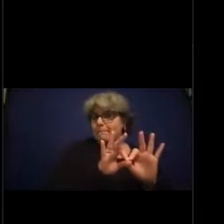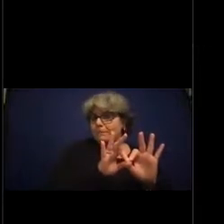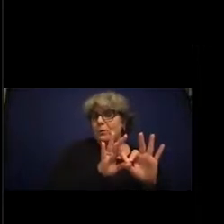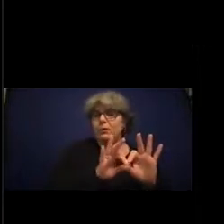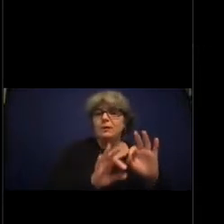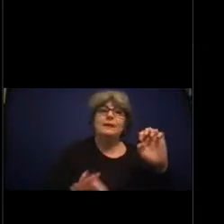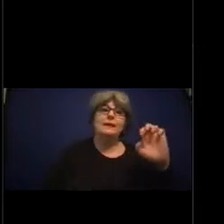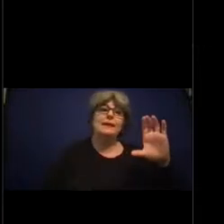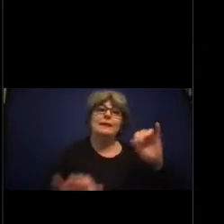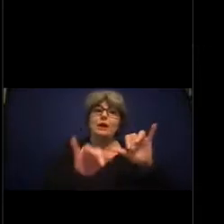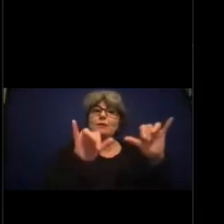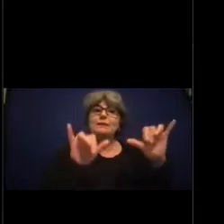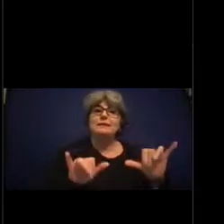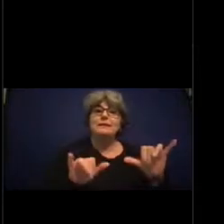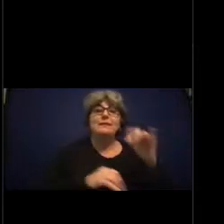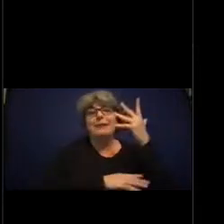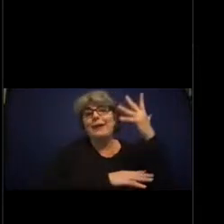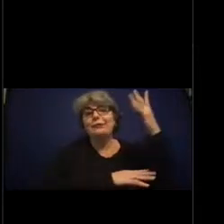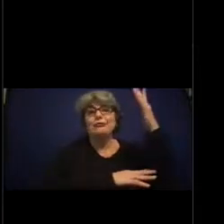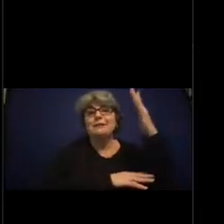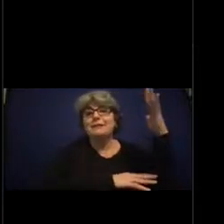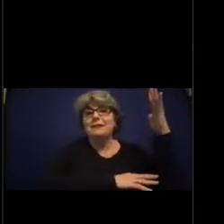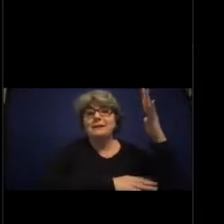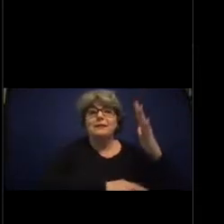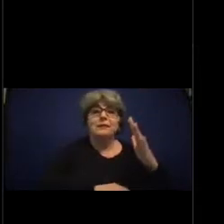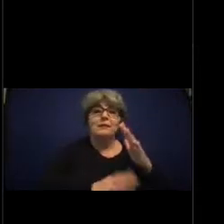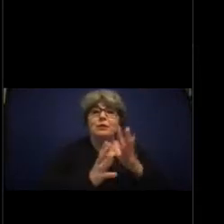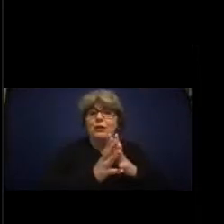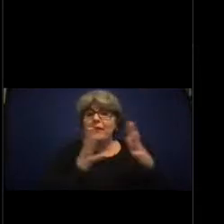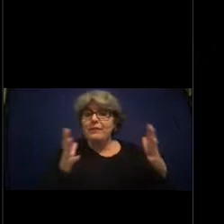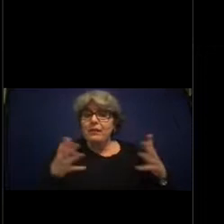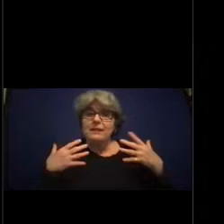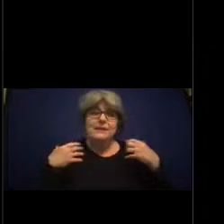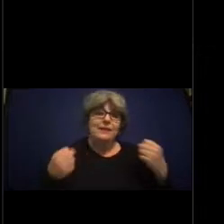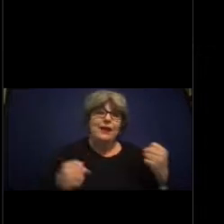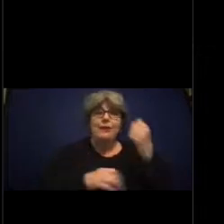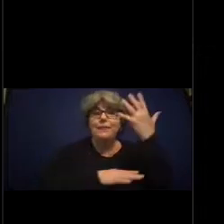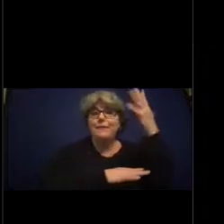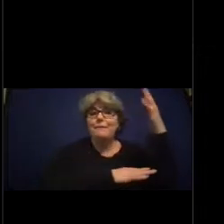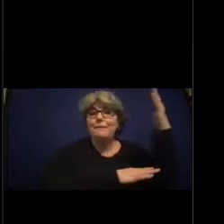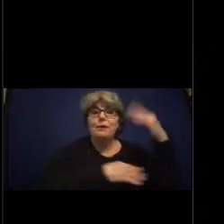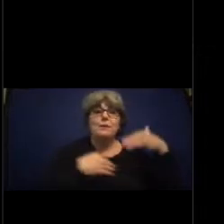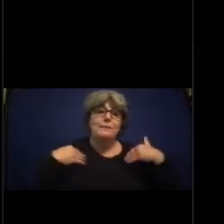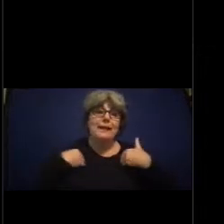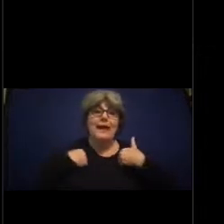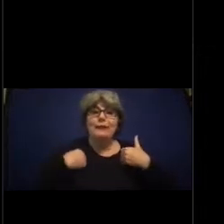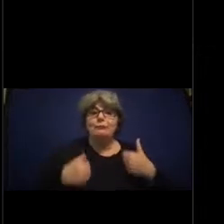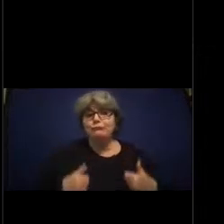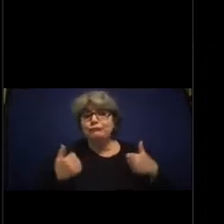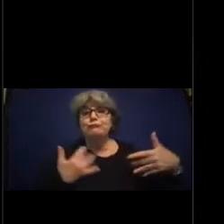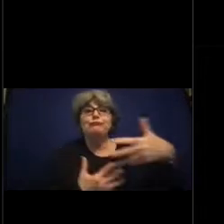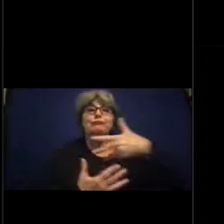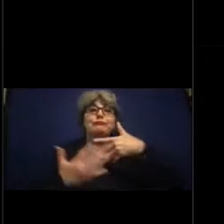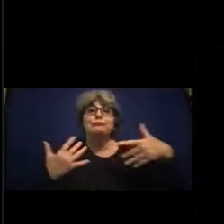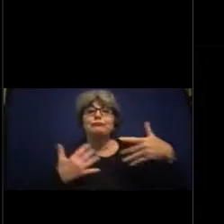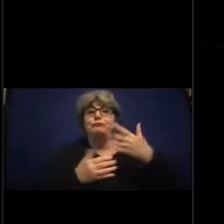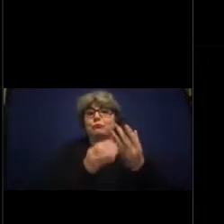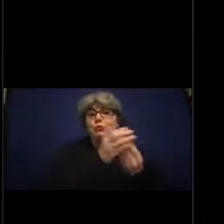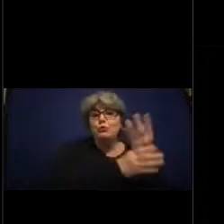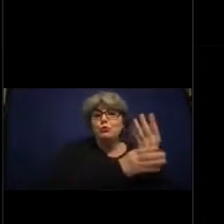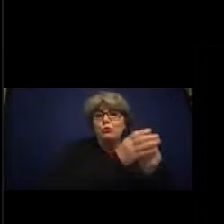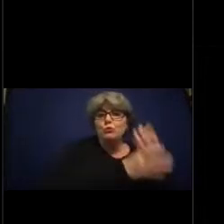ecosystem builder, sort of like trees in a forest, right? So when you have lots of a healthy forest, lots of animals can be there, lots of plants can grow.